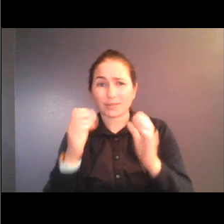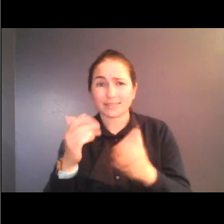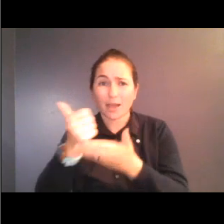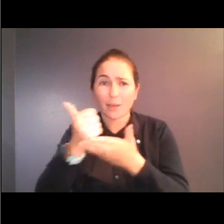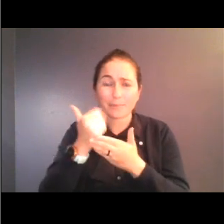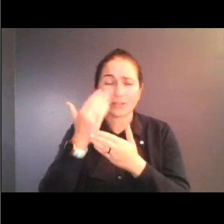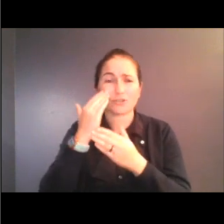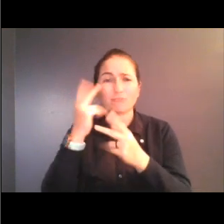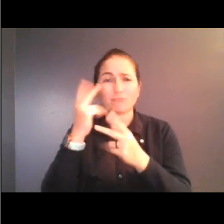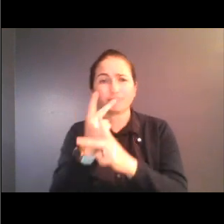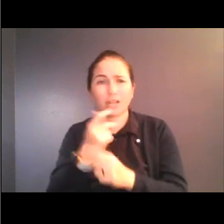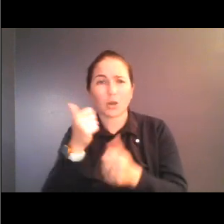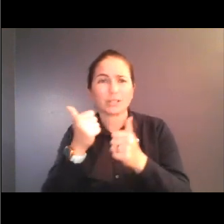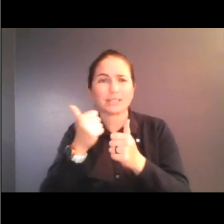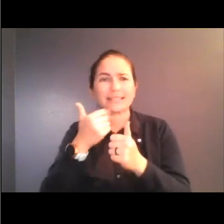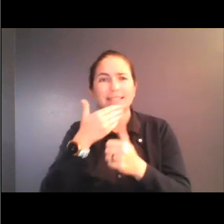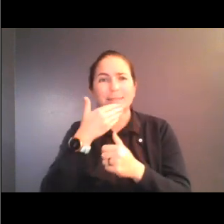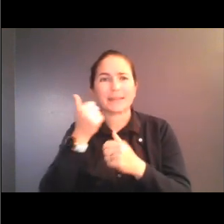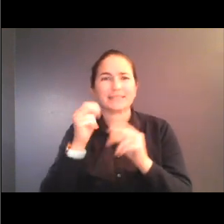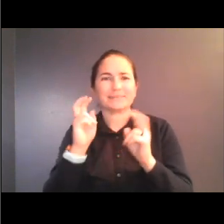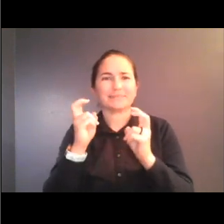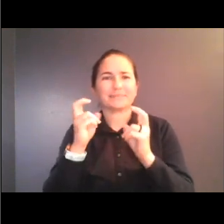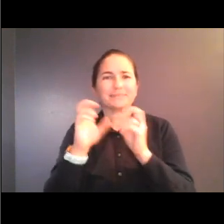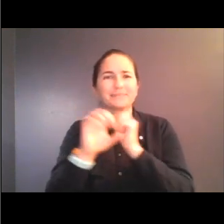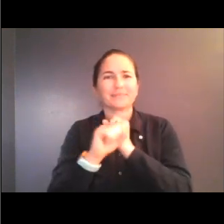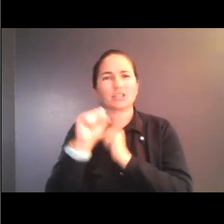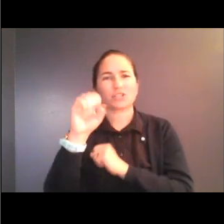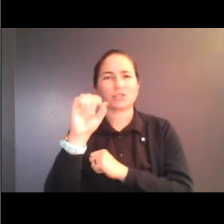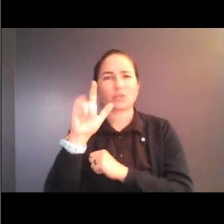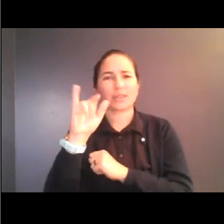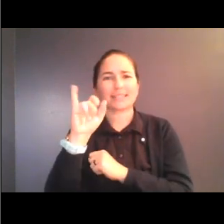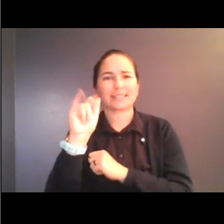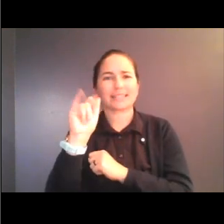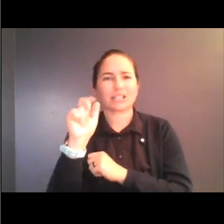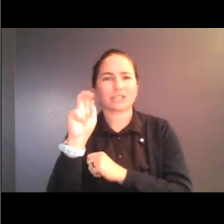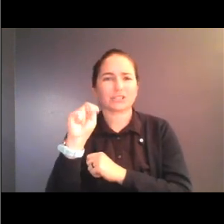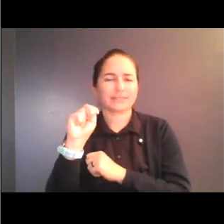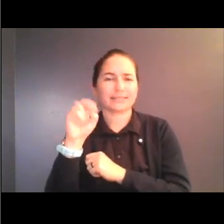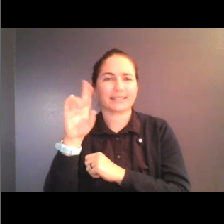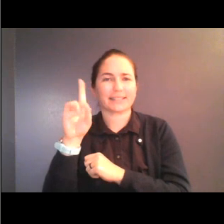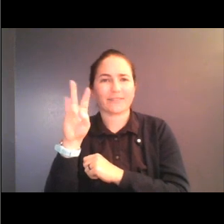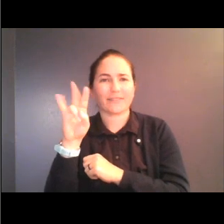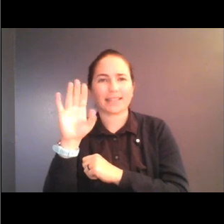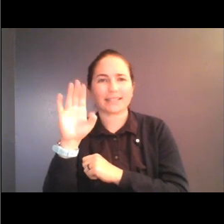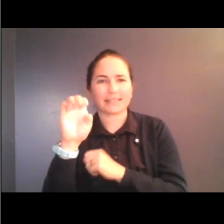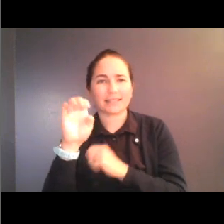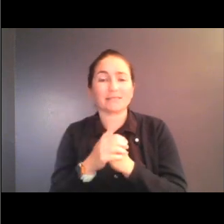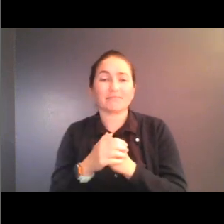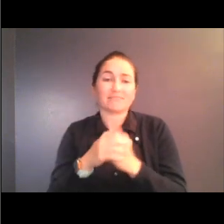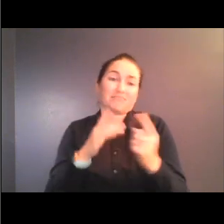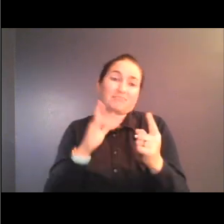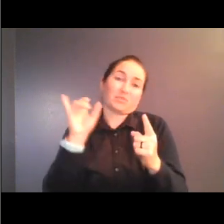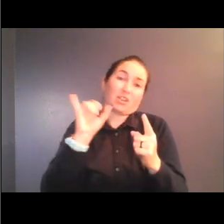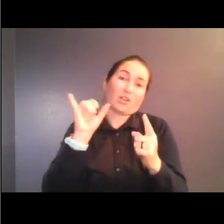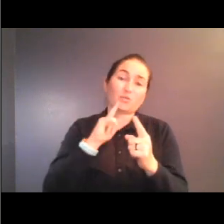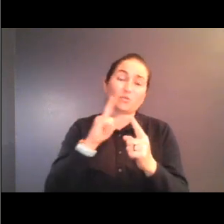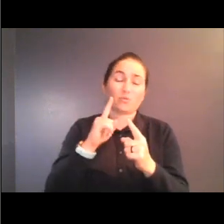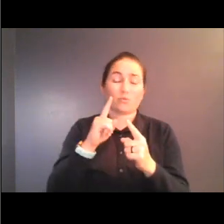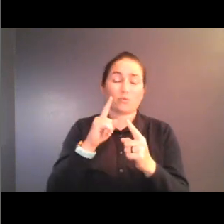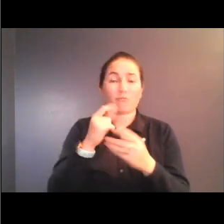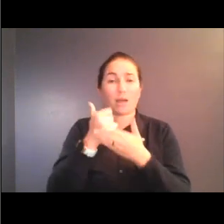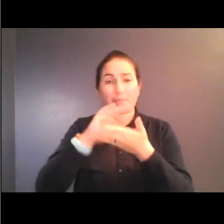best elicitation devices that I could use. And it makes you a better researcher. If you